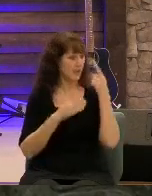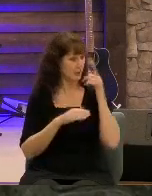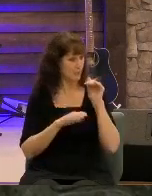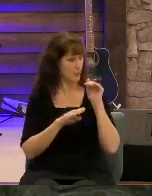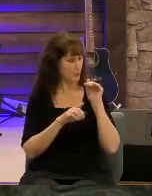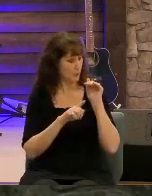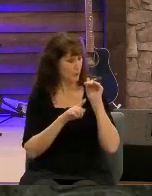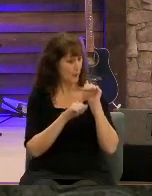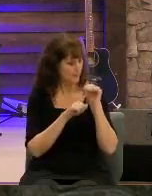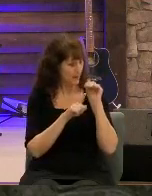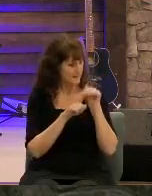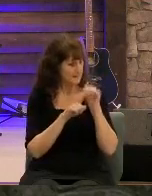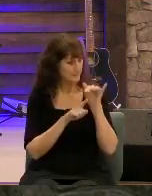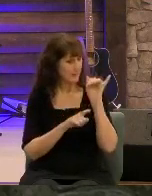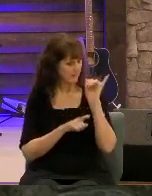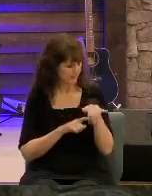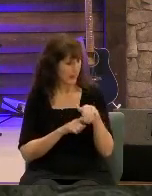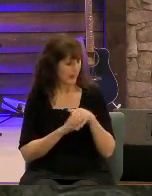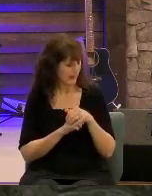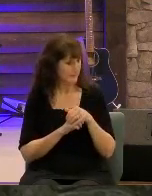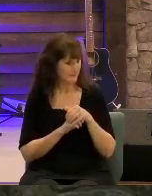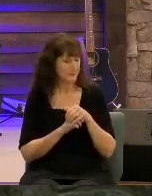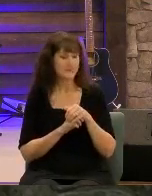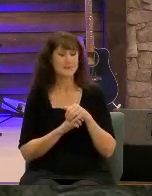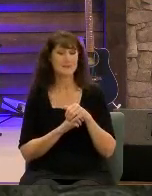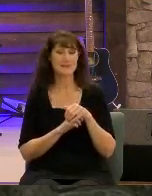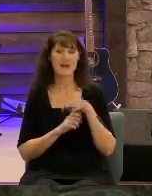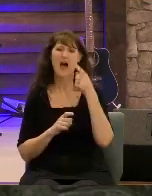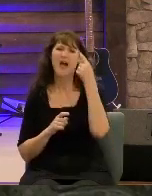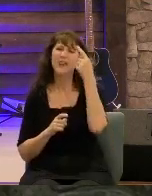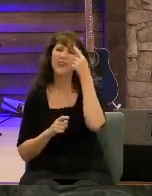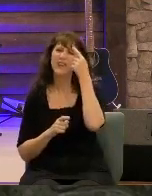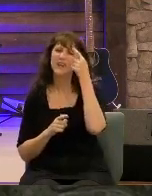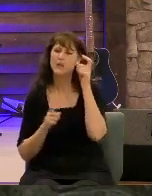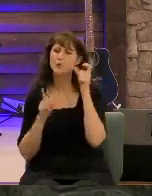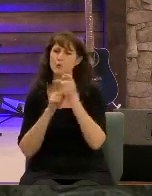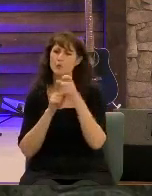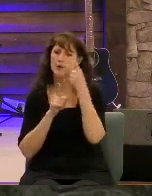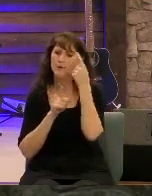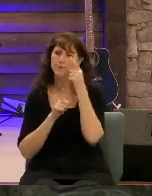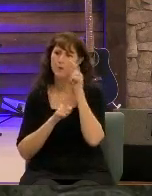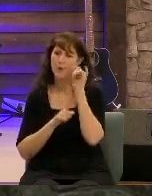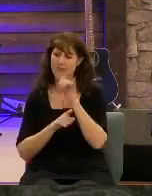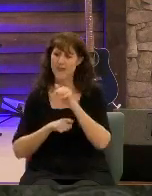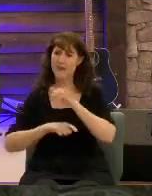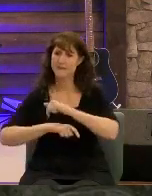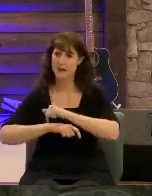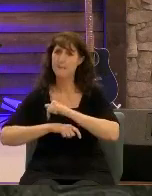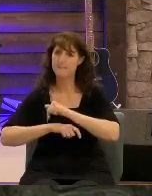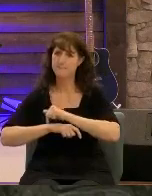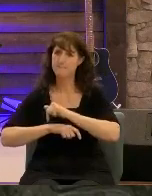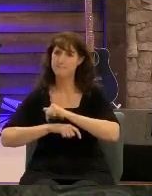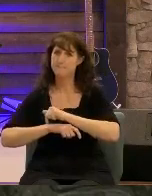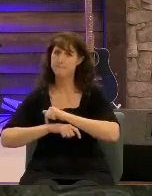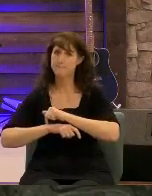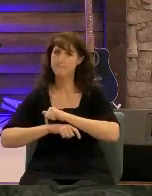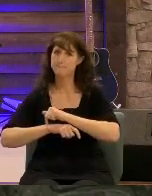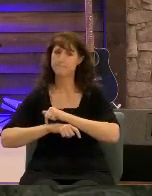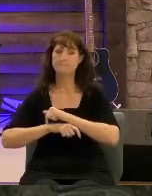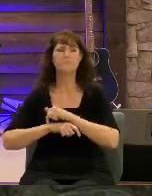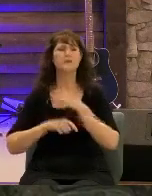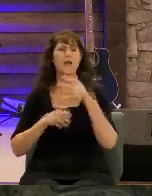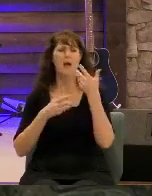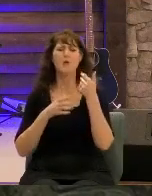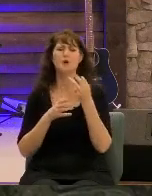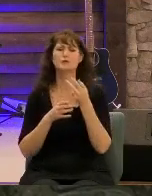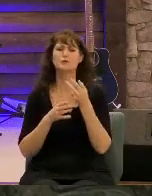And I'm telling you what, I think it was a word for a time. It's a word for a season. I want to just give you a little